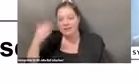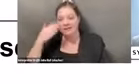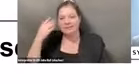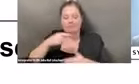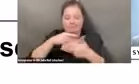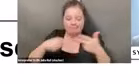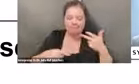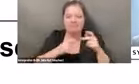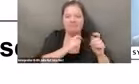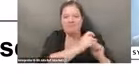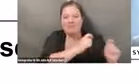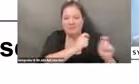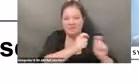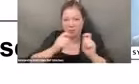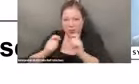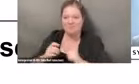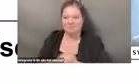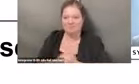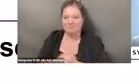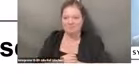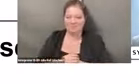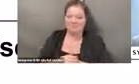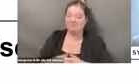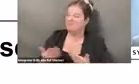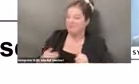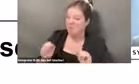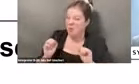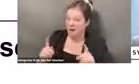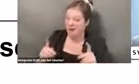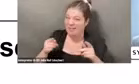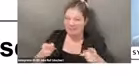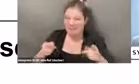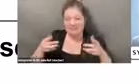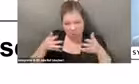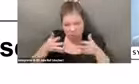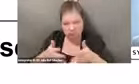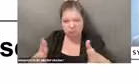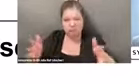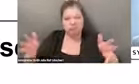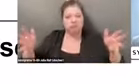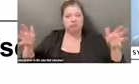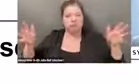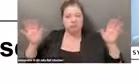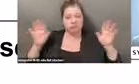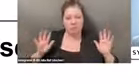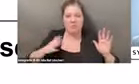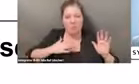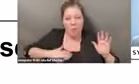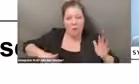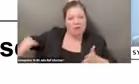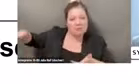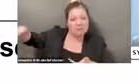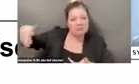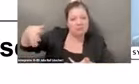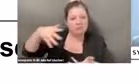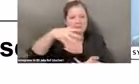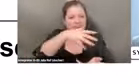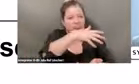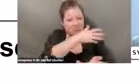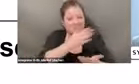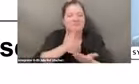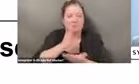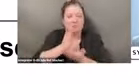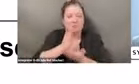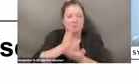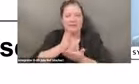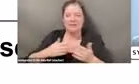Okay, so that was a very broad perspective, and also we worked on making sure that we had also not